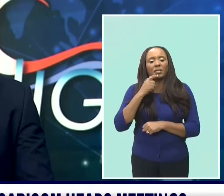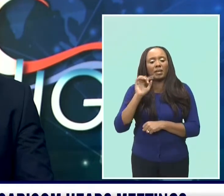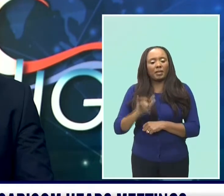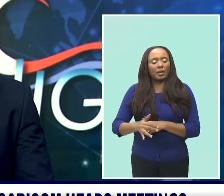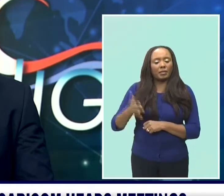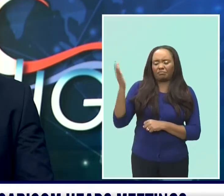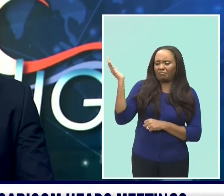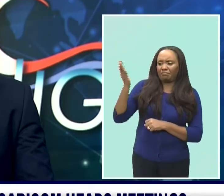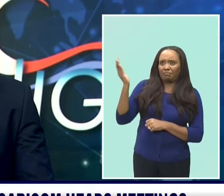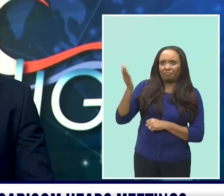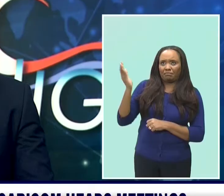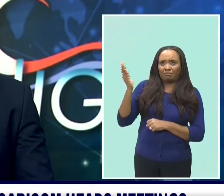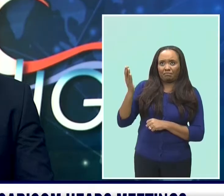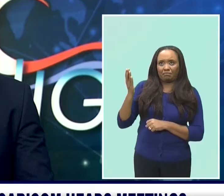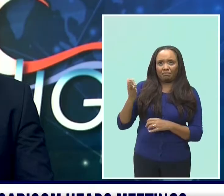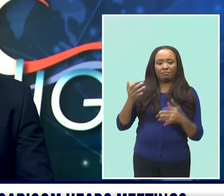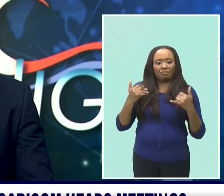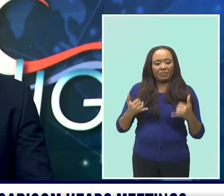the Congress